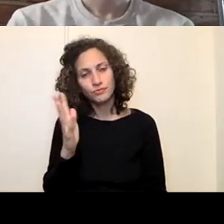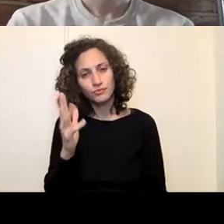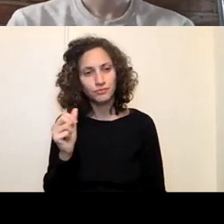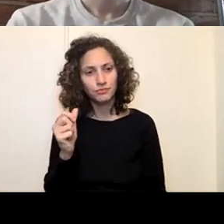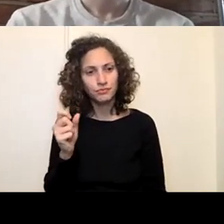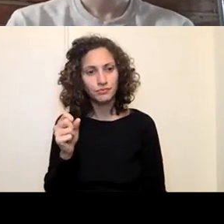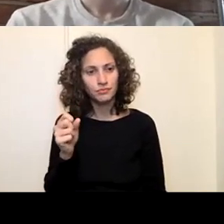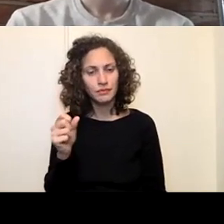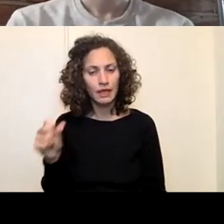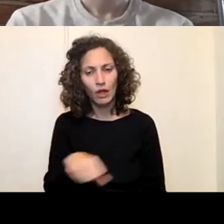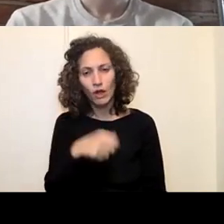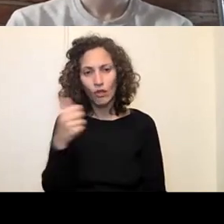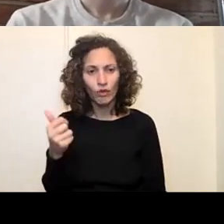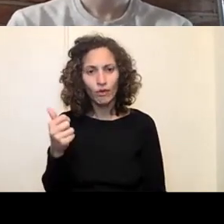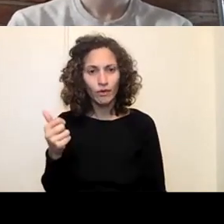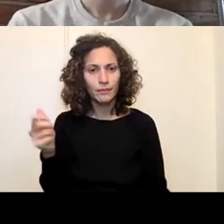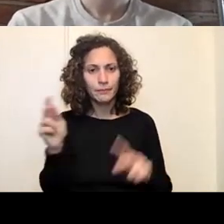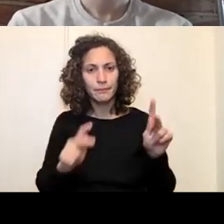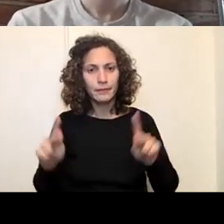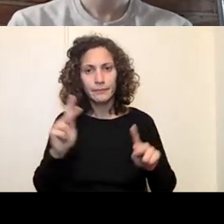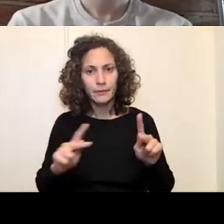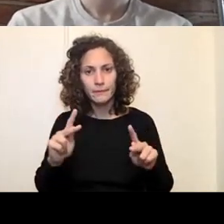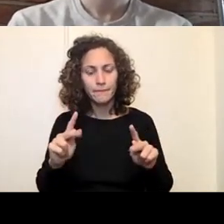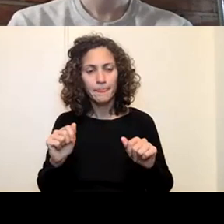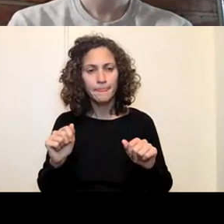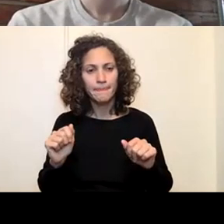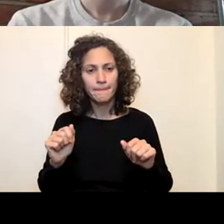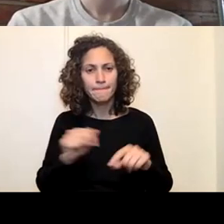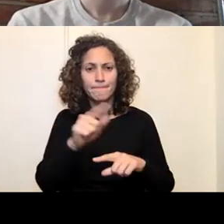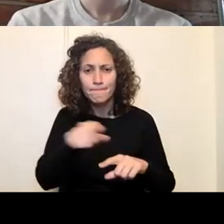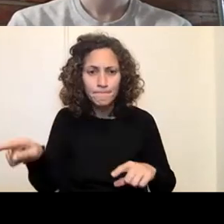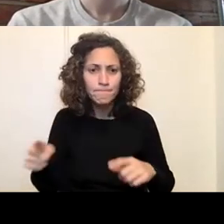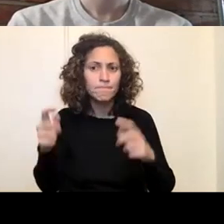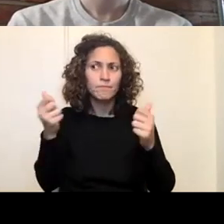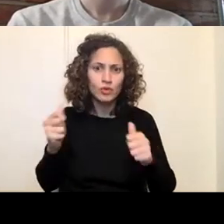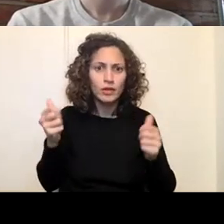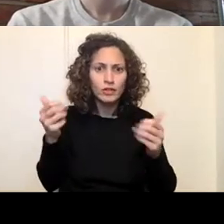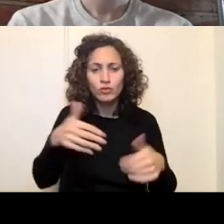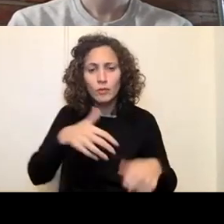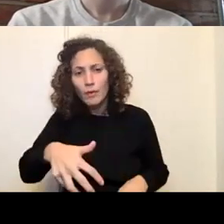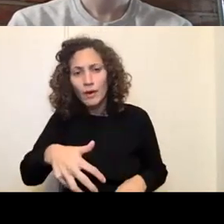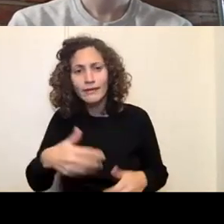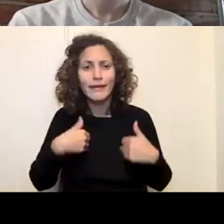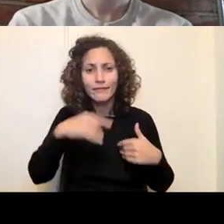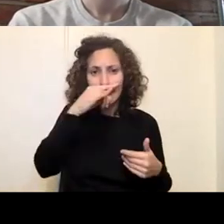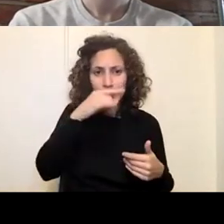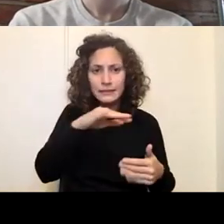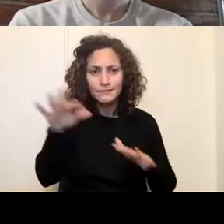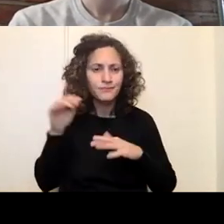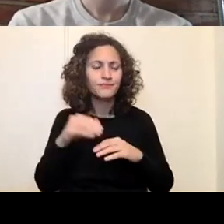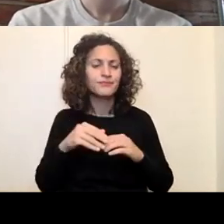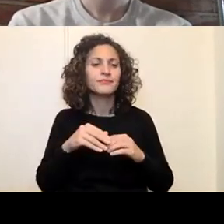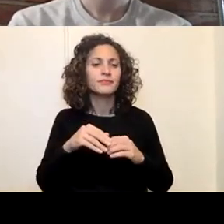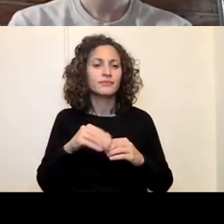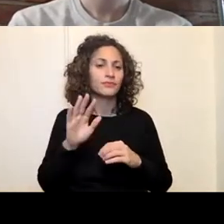when people when trying to have kids or whatever, they have their